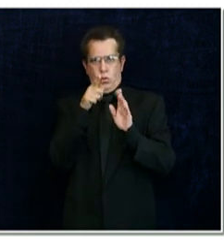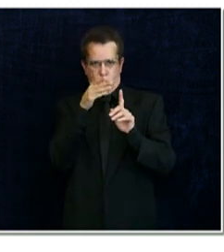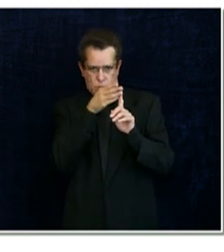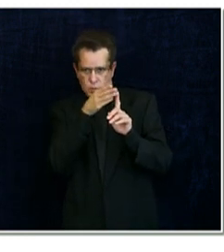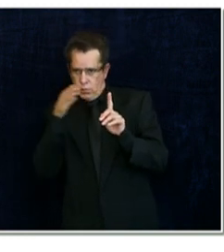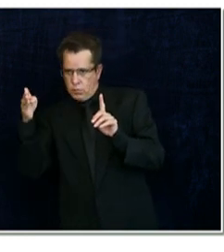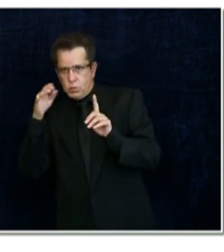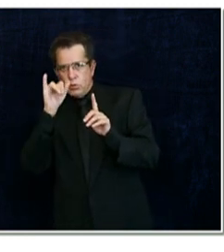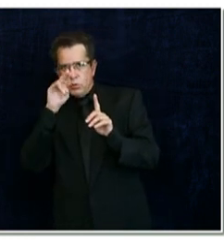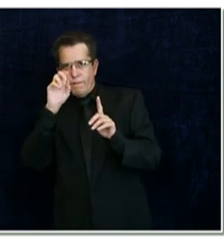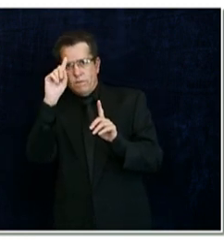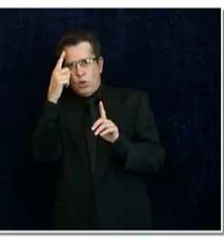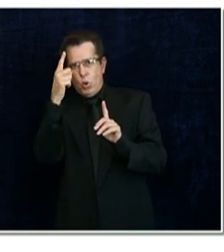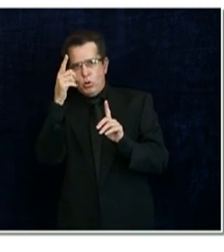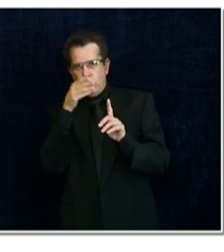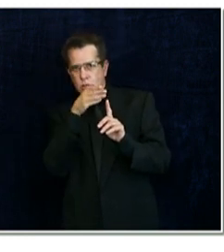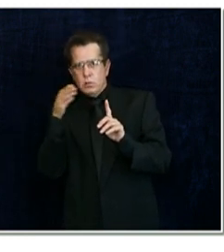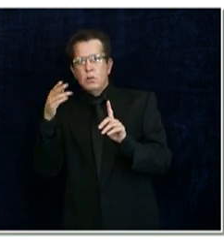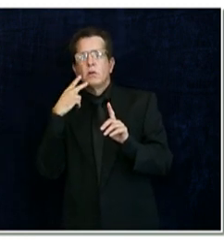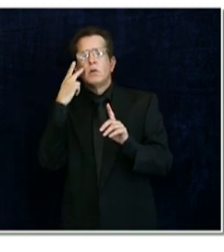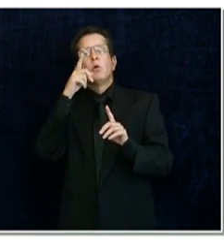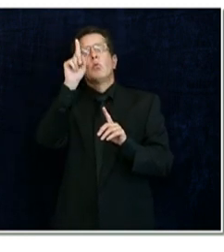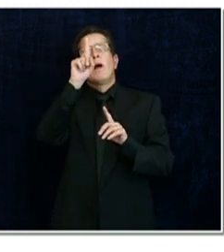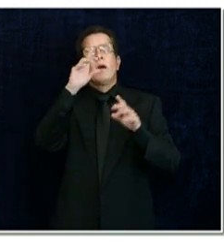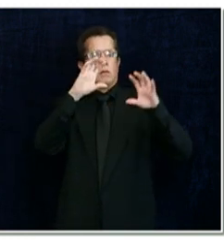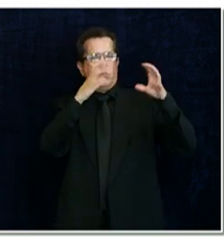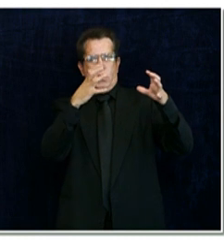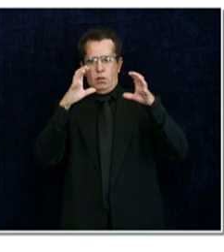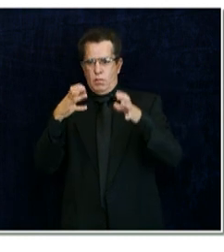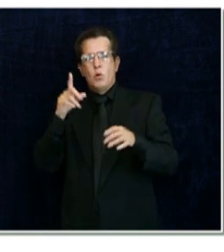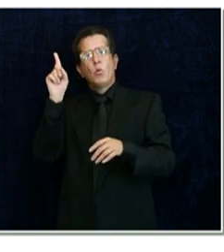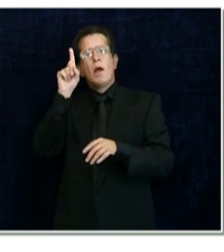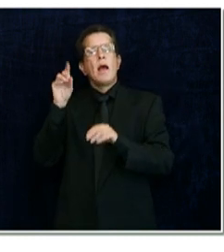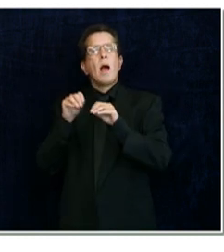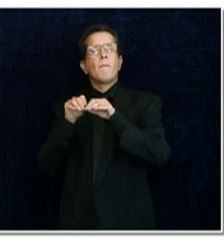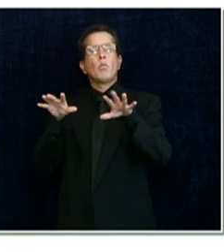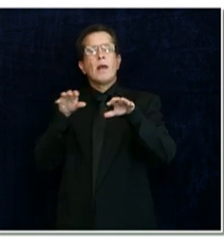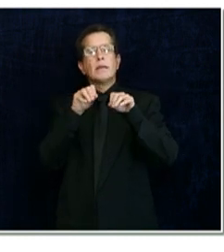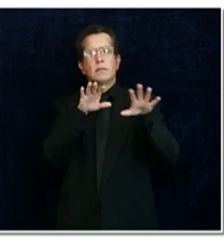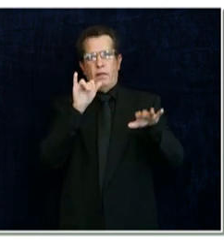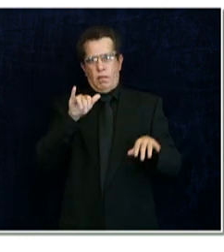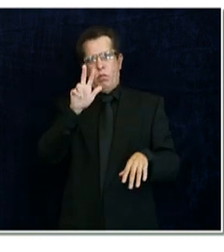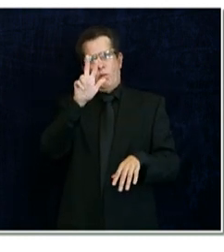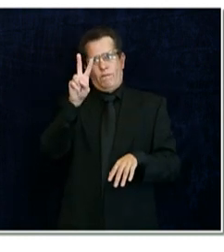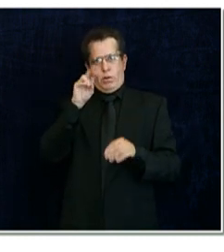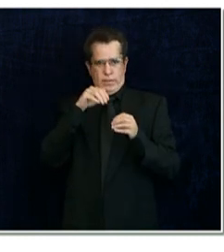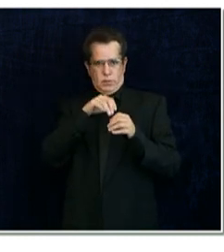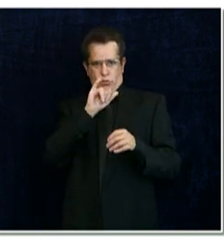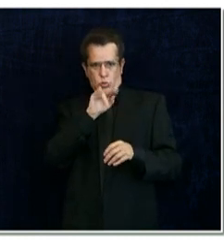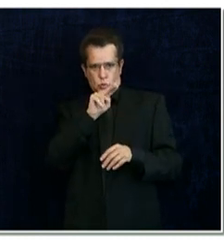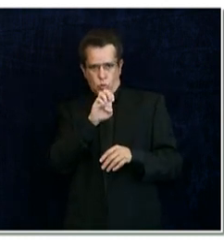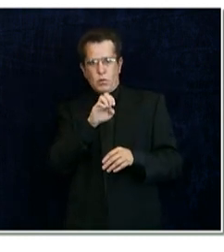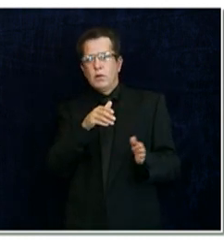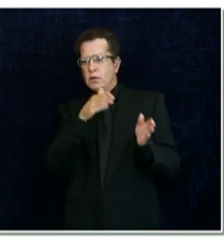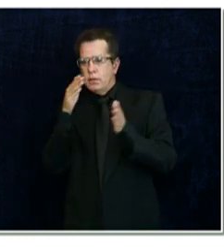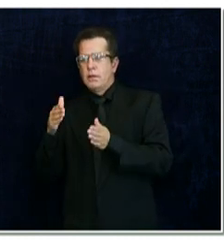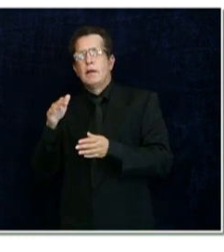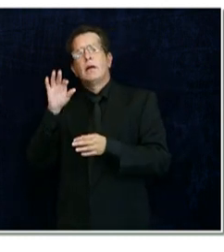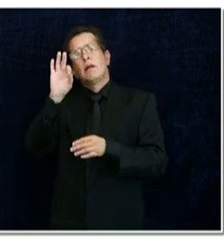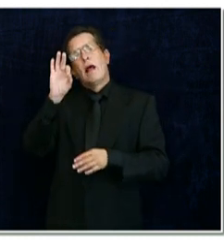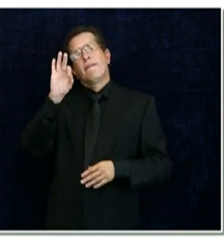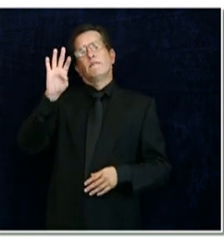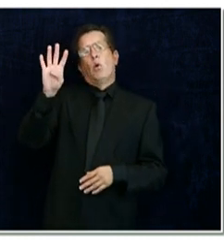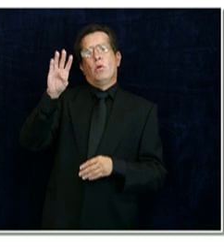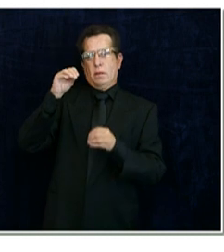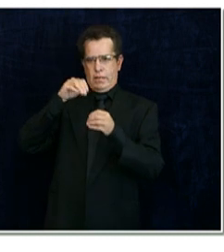trying to do here is show the various settings for the 34 outbreaks in June and the 94 outbreaks